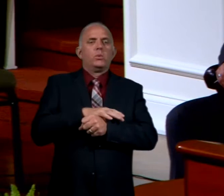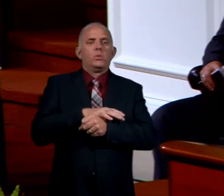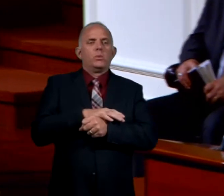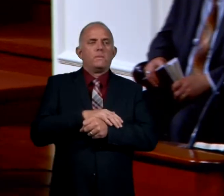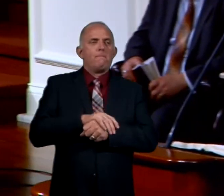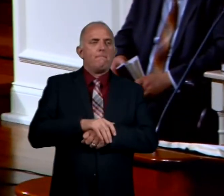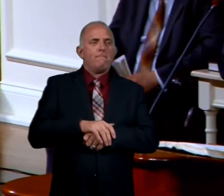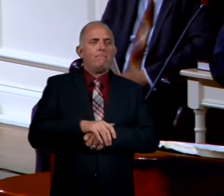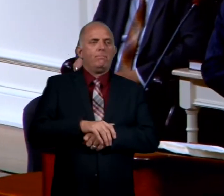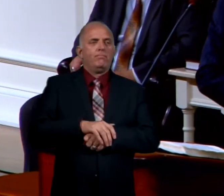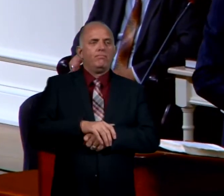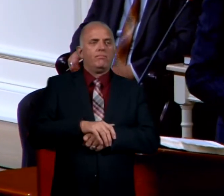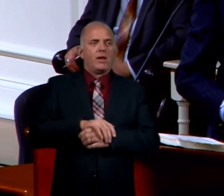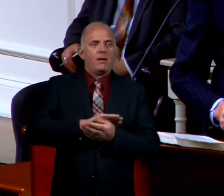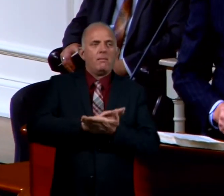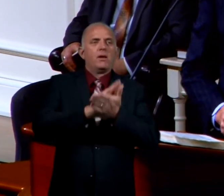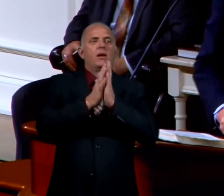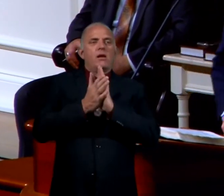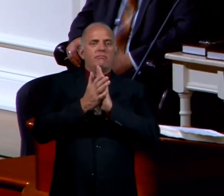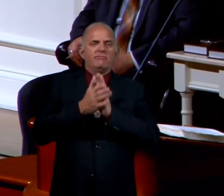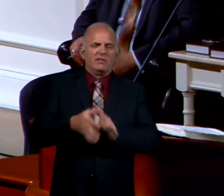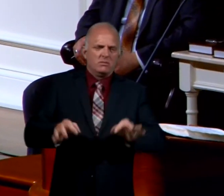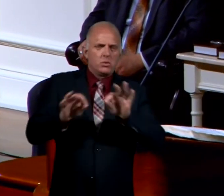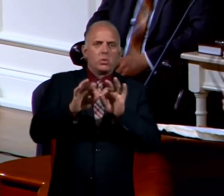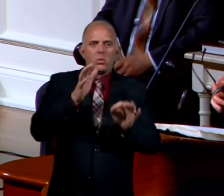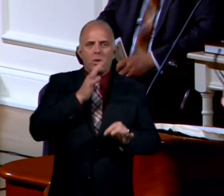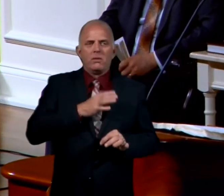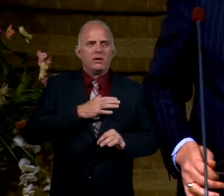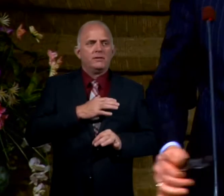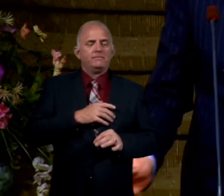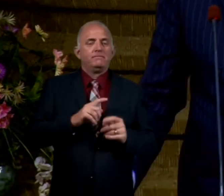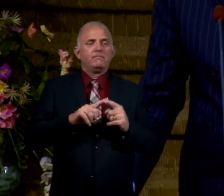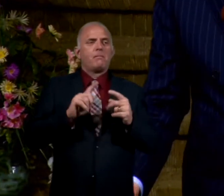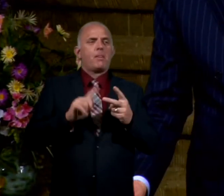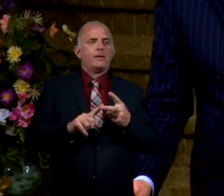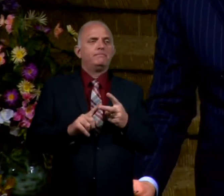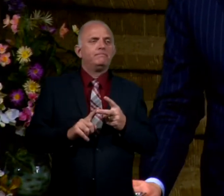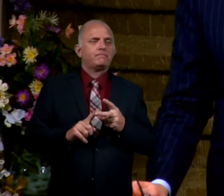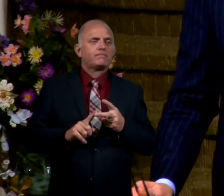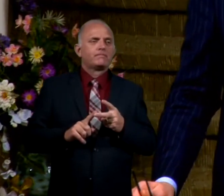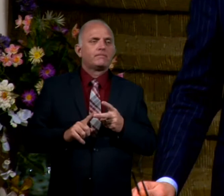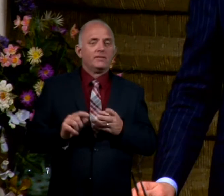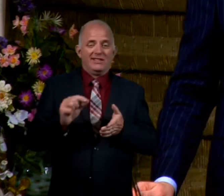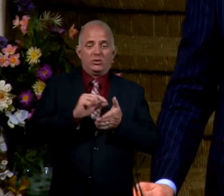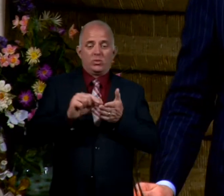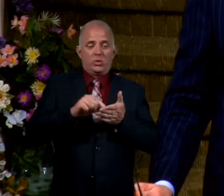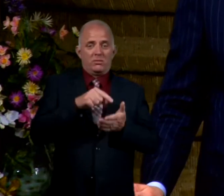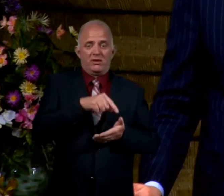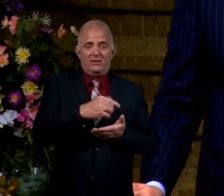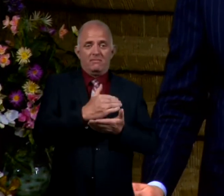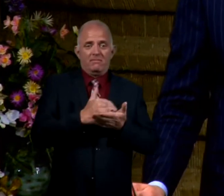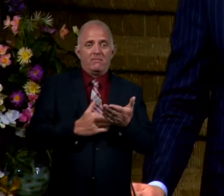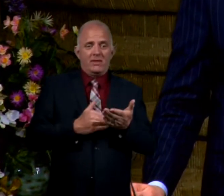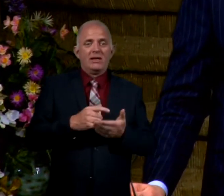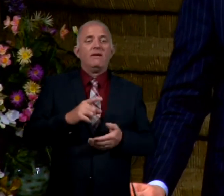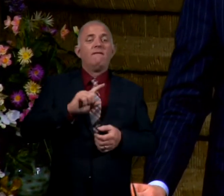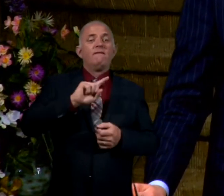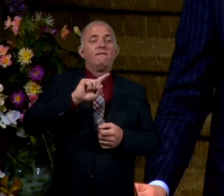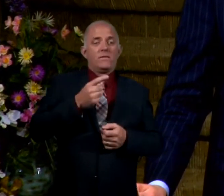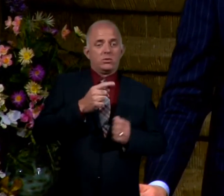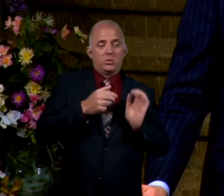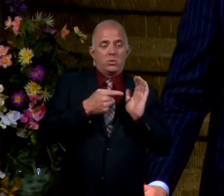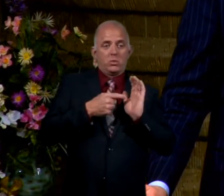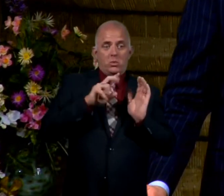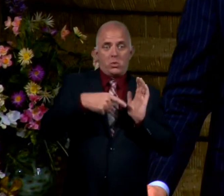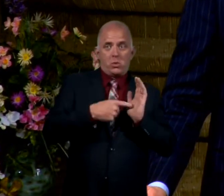particular virtuous woman. The second thing the Bible tells us in this passage of Scripture is not only her role as a wife, but her role as